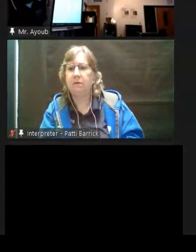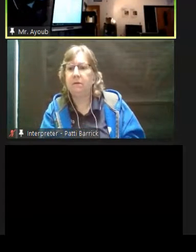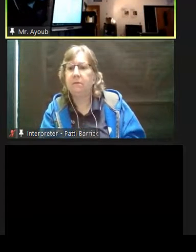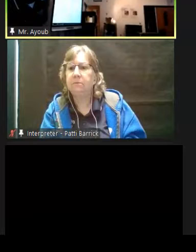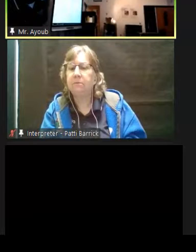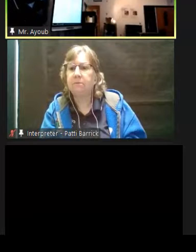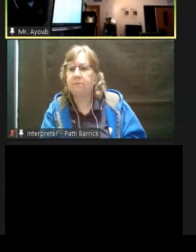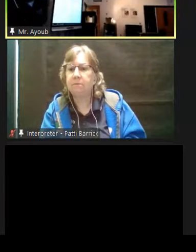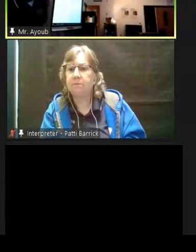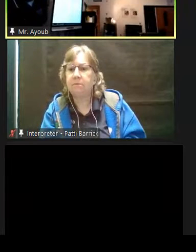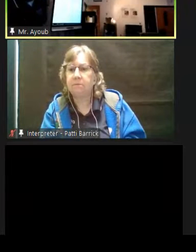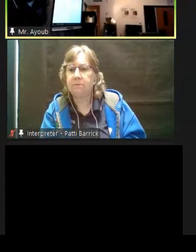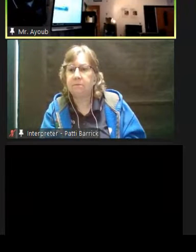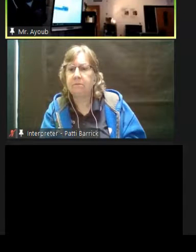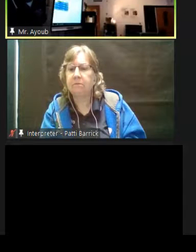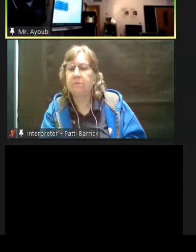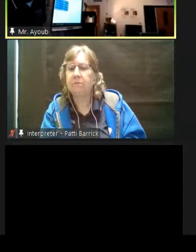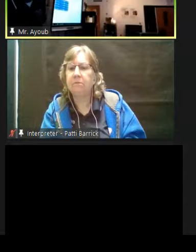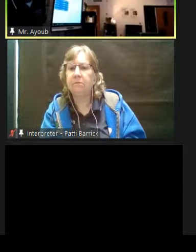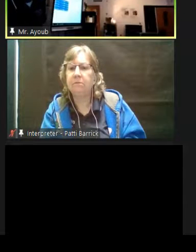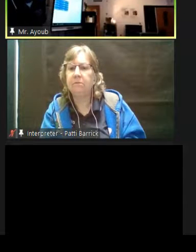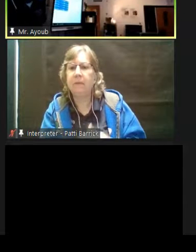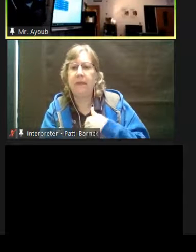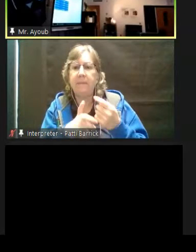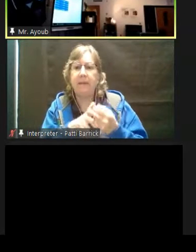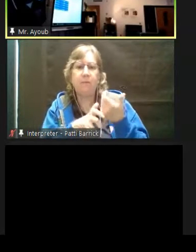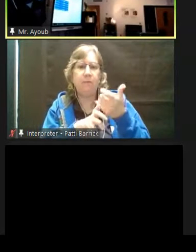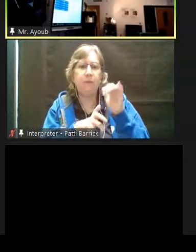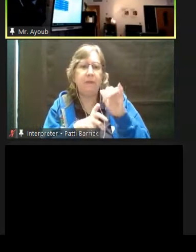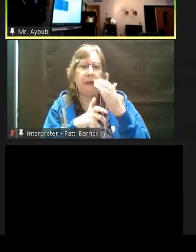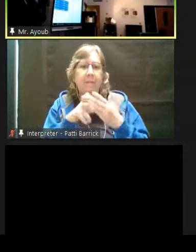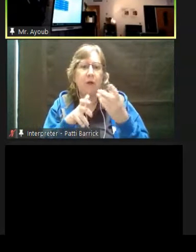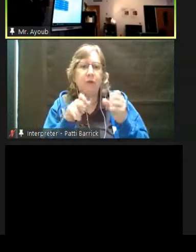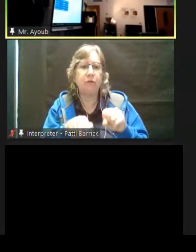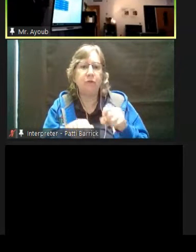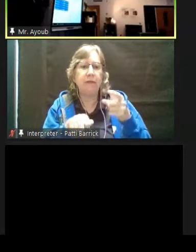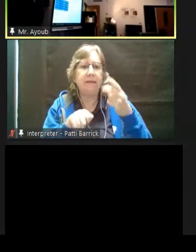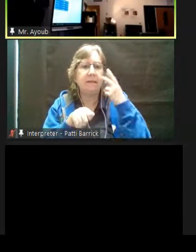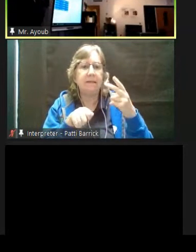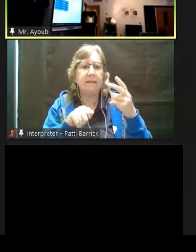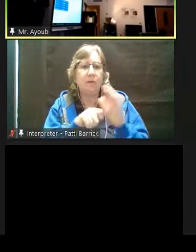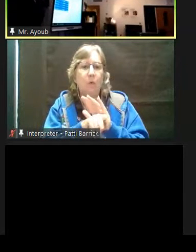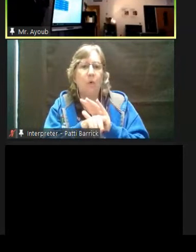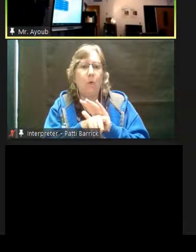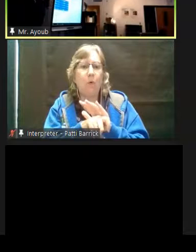So I'm gonna remove this so you guys can see the whole thing. So I'm gonna